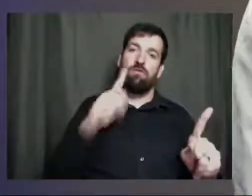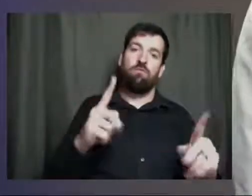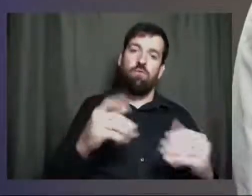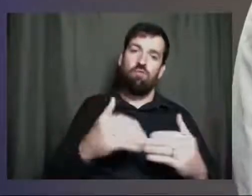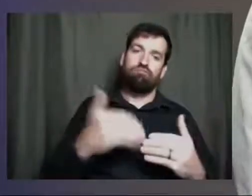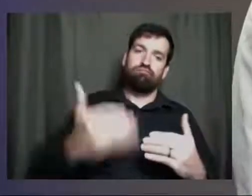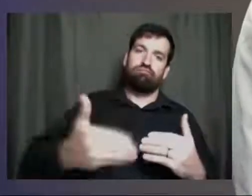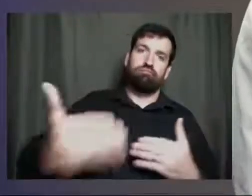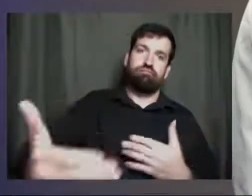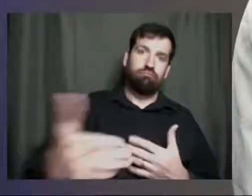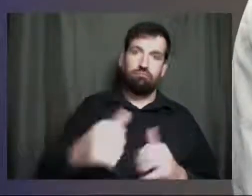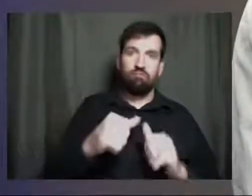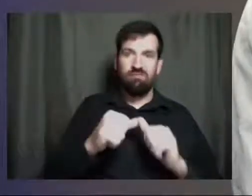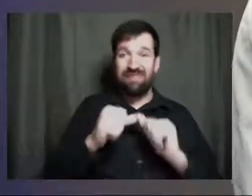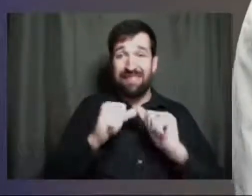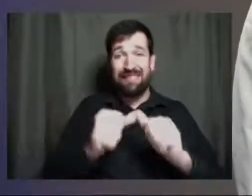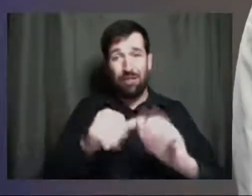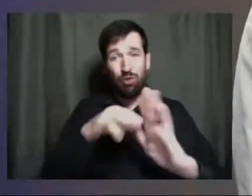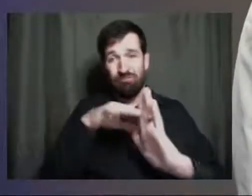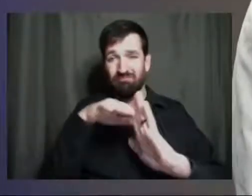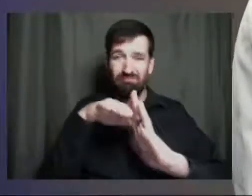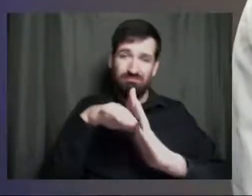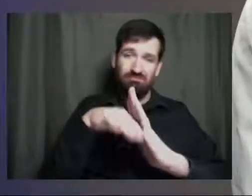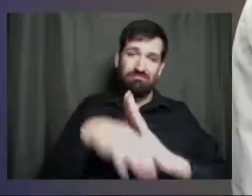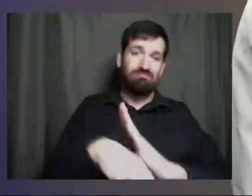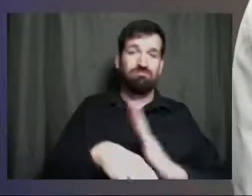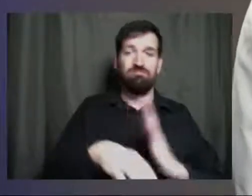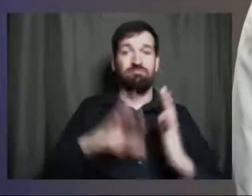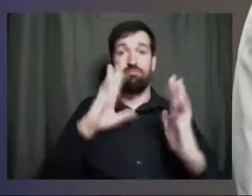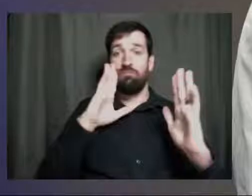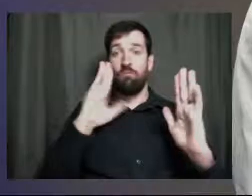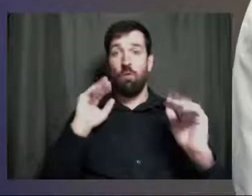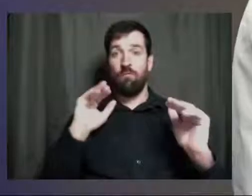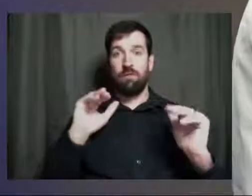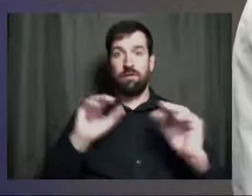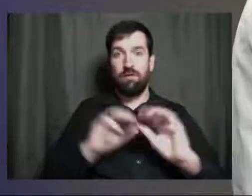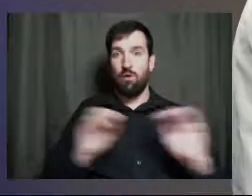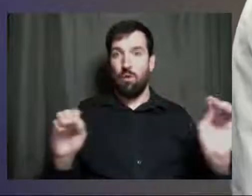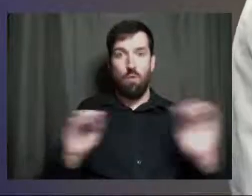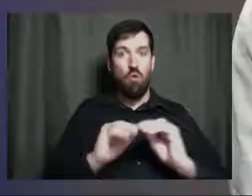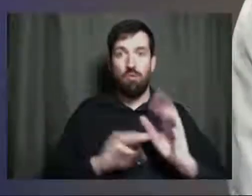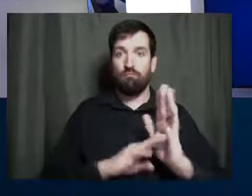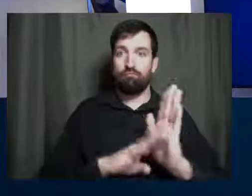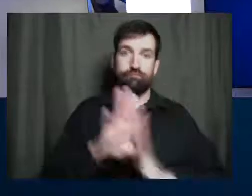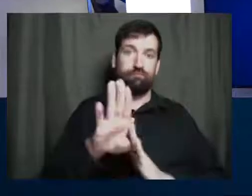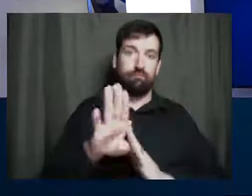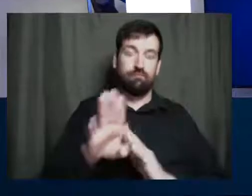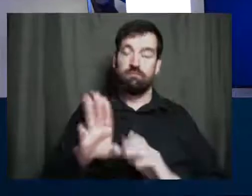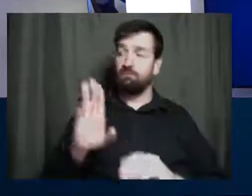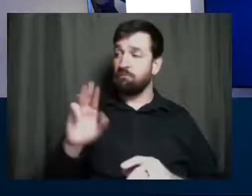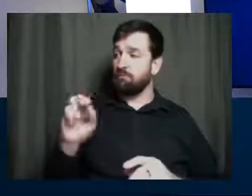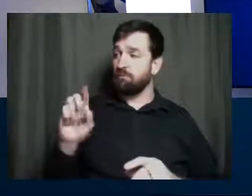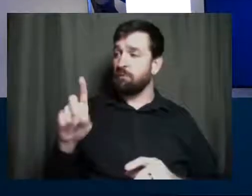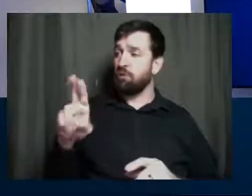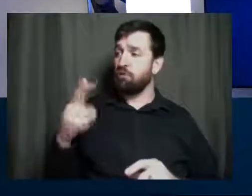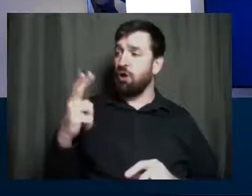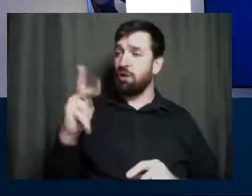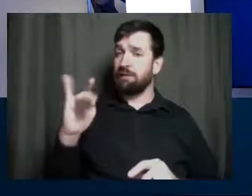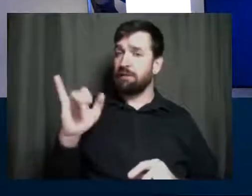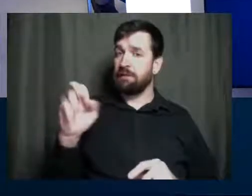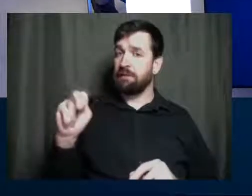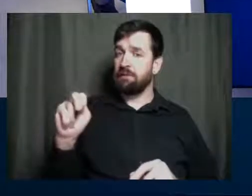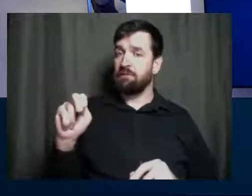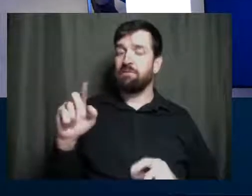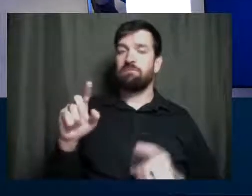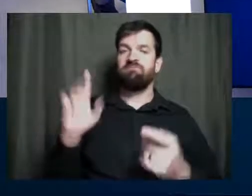it declining, and hopefully we won't have any more surge. Dr. Hawkinson, Kim said she reached out to Hy-Vee to